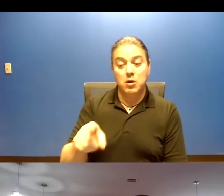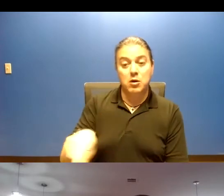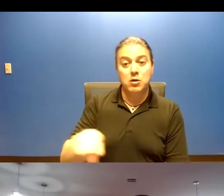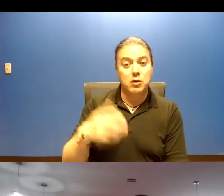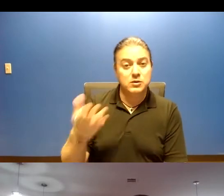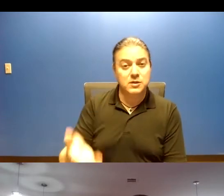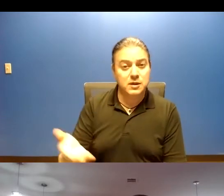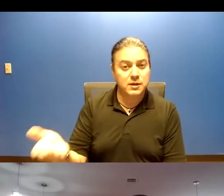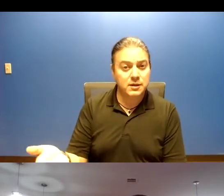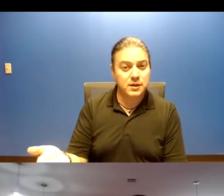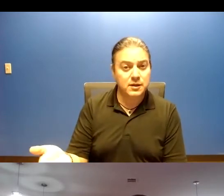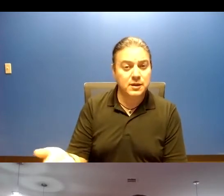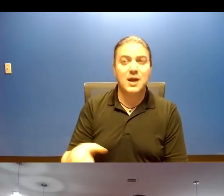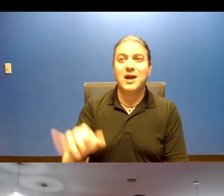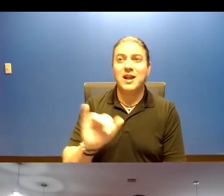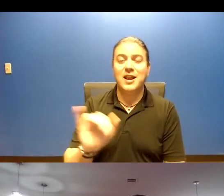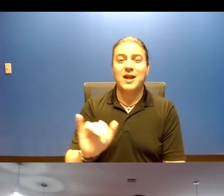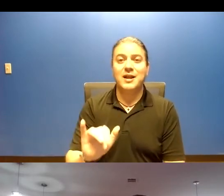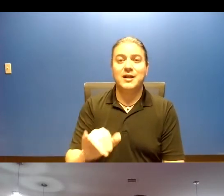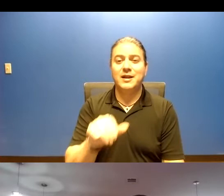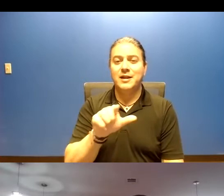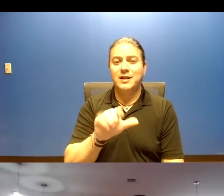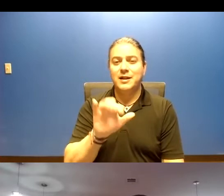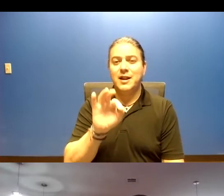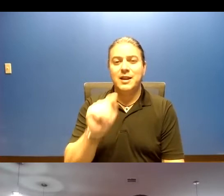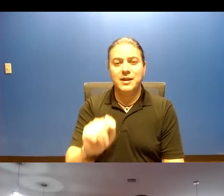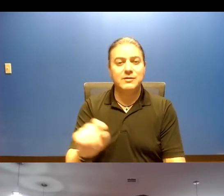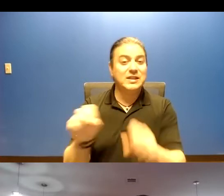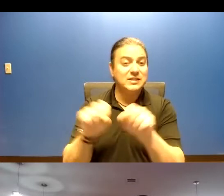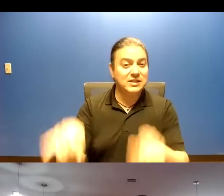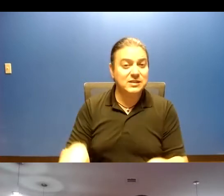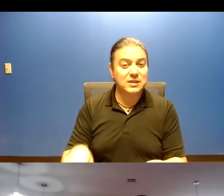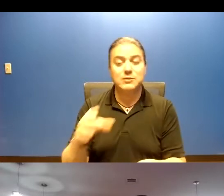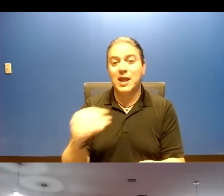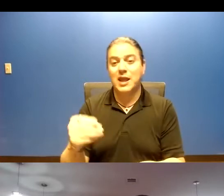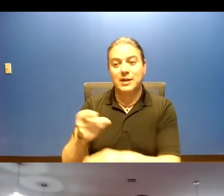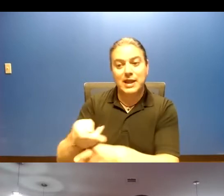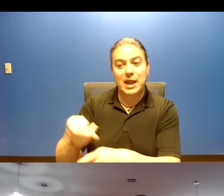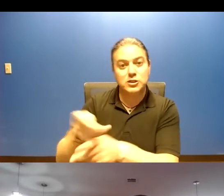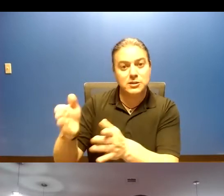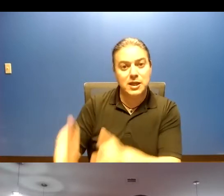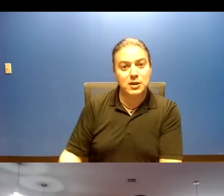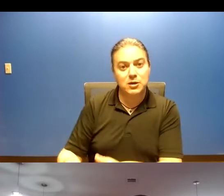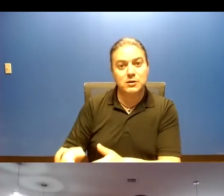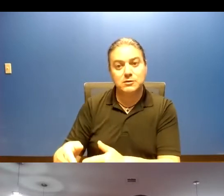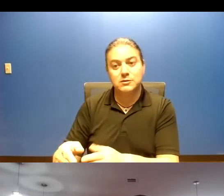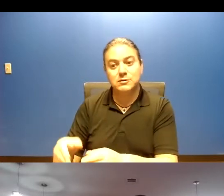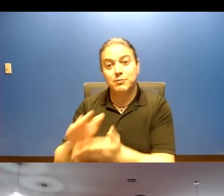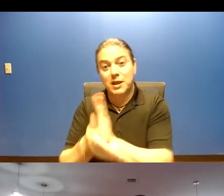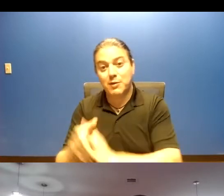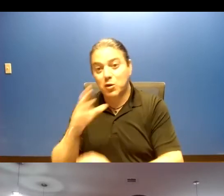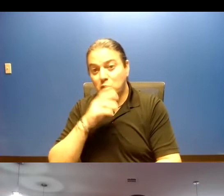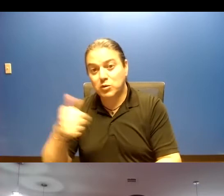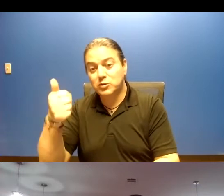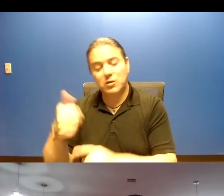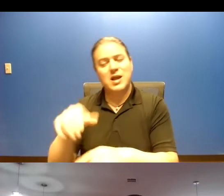when you're talking lift systems and you start talking aging caretakers, it's a safety issue for both the caretaker and the